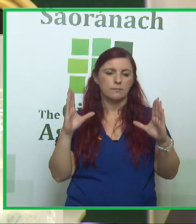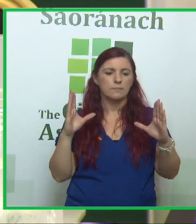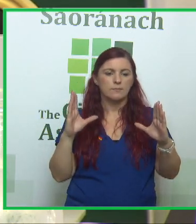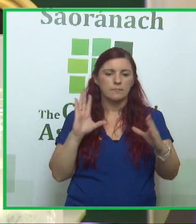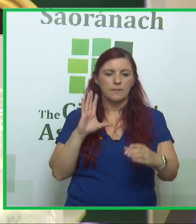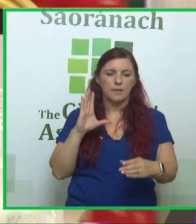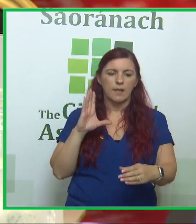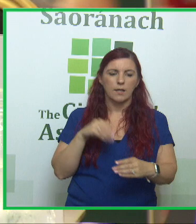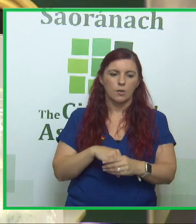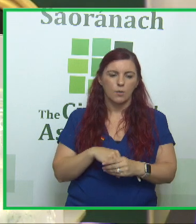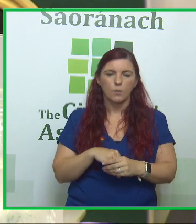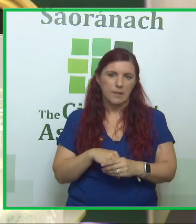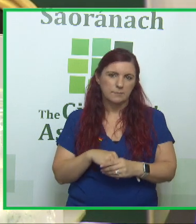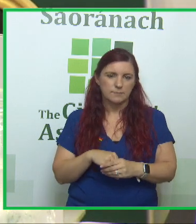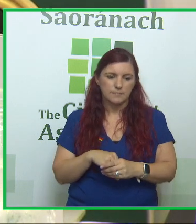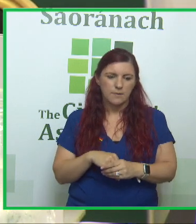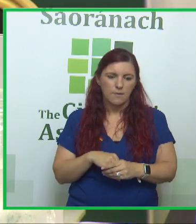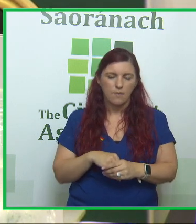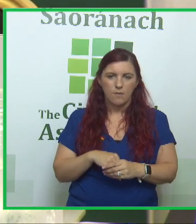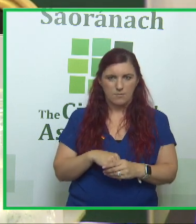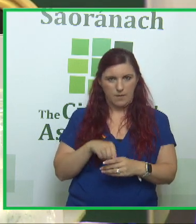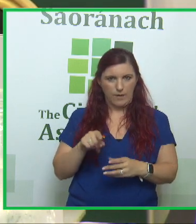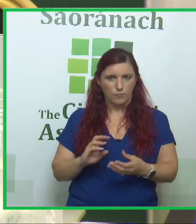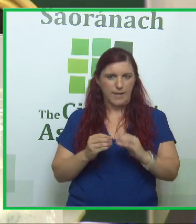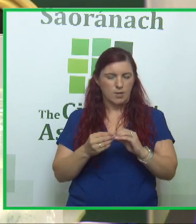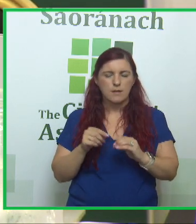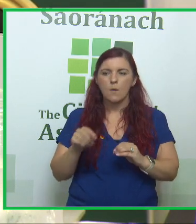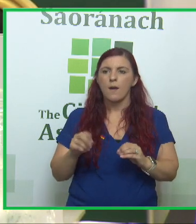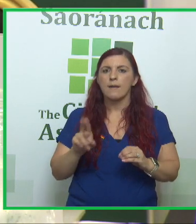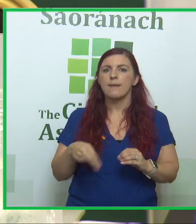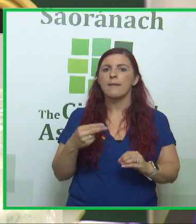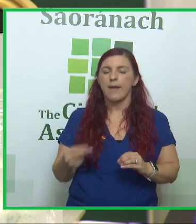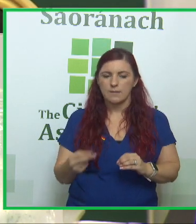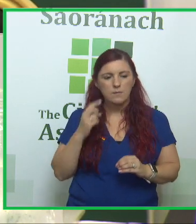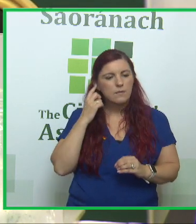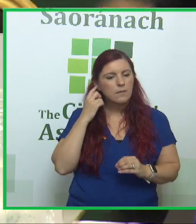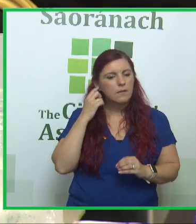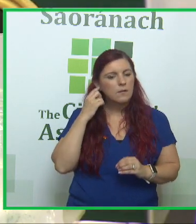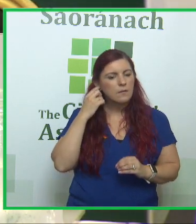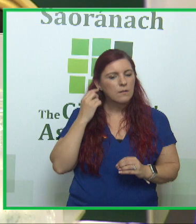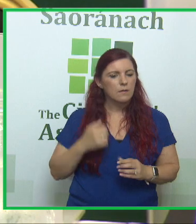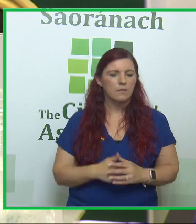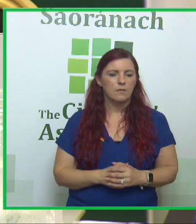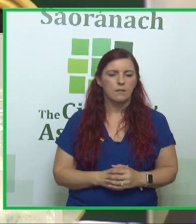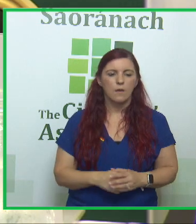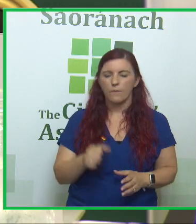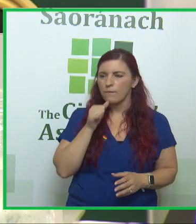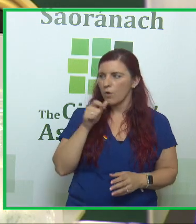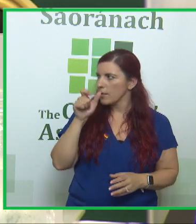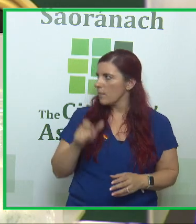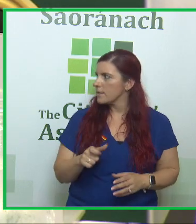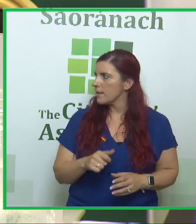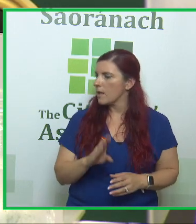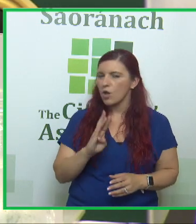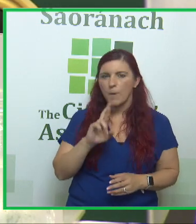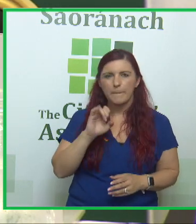one of a stronger political oversight of this key issue. So next session, we have a couple of people going to share times. But first up is Brid